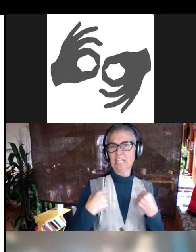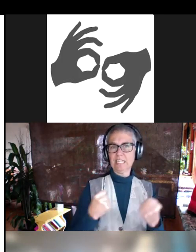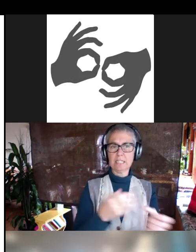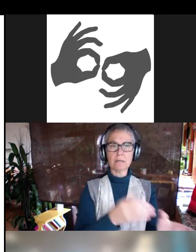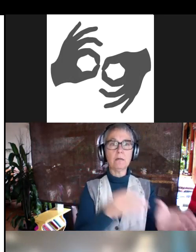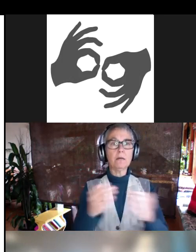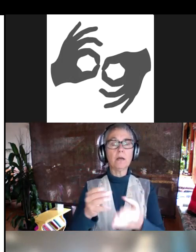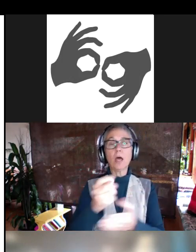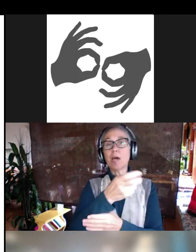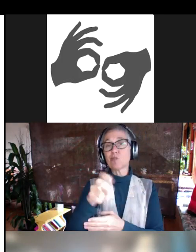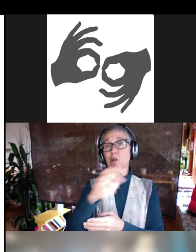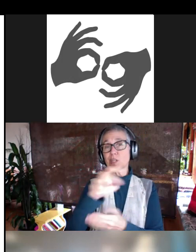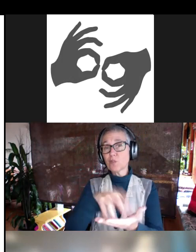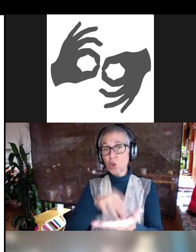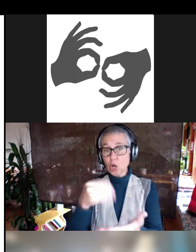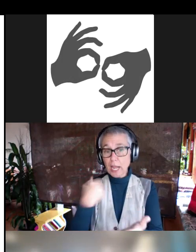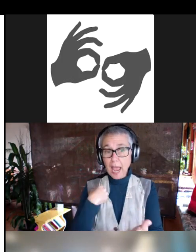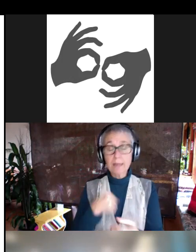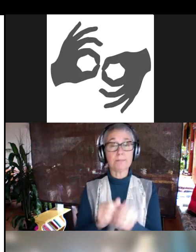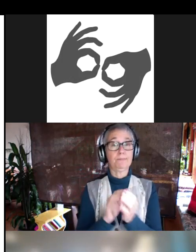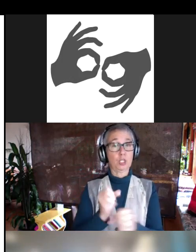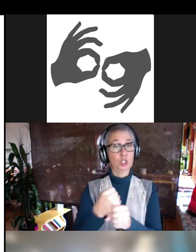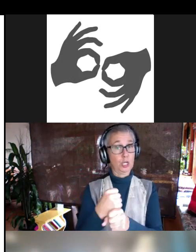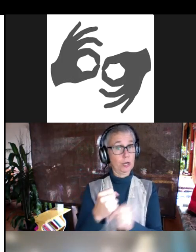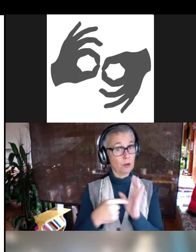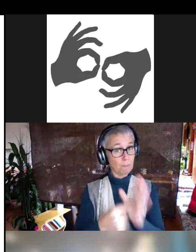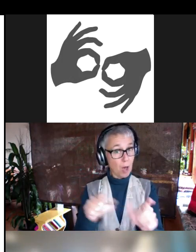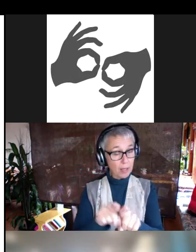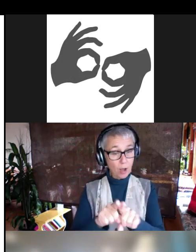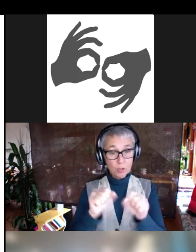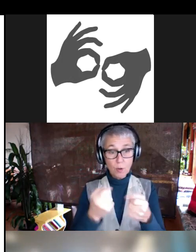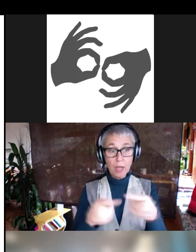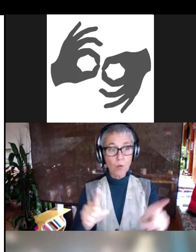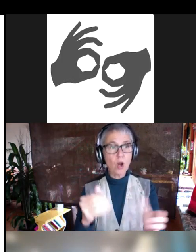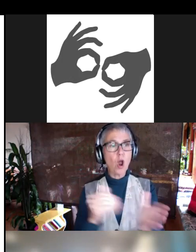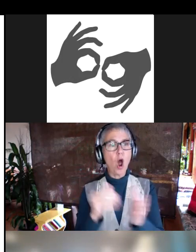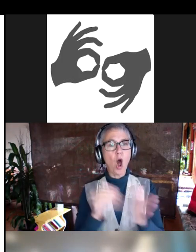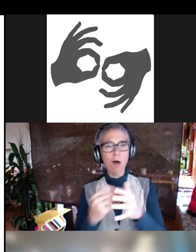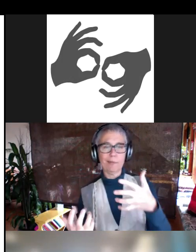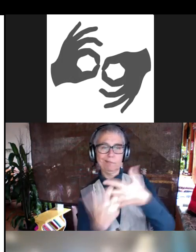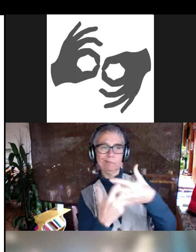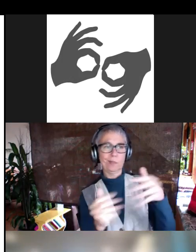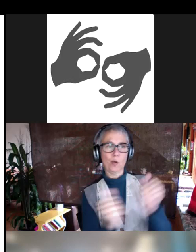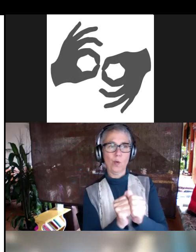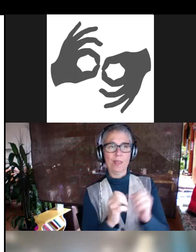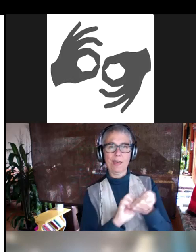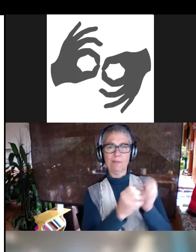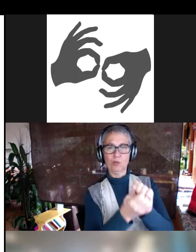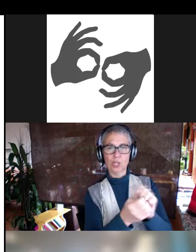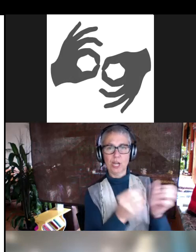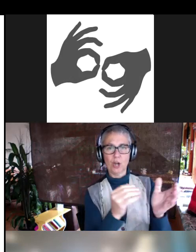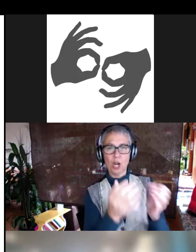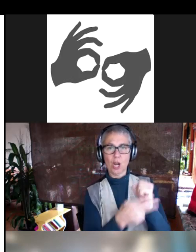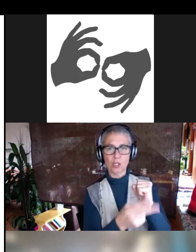strategy. Generative modeling also works. Oftentimes this goes hand in hand with evolutionary conservation these days. Or rational modeling, for